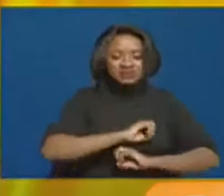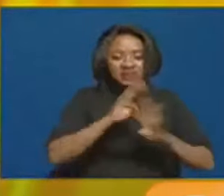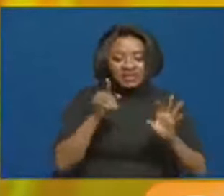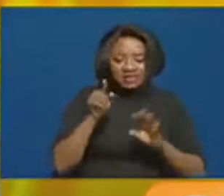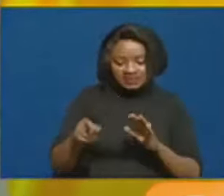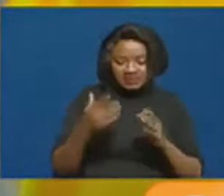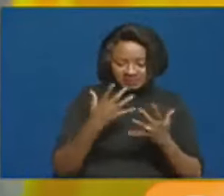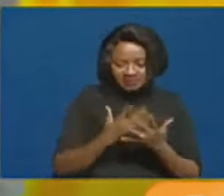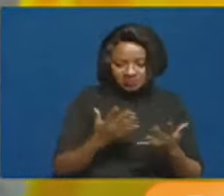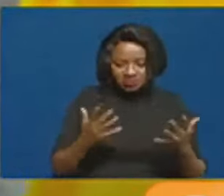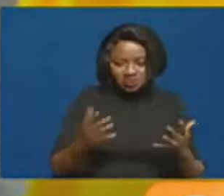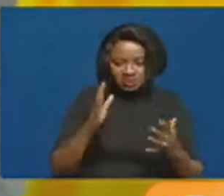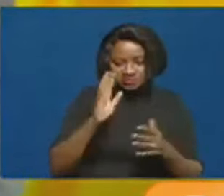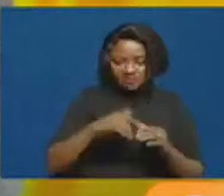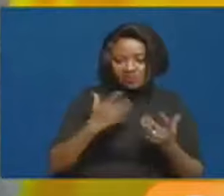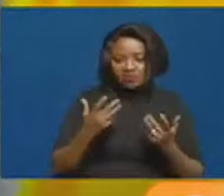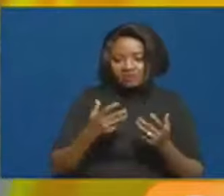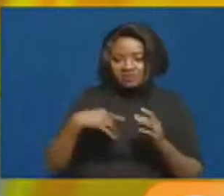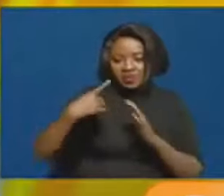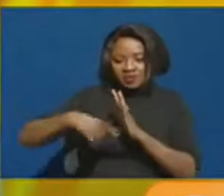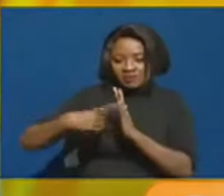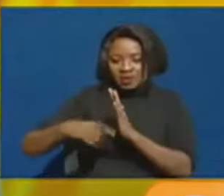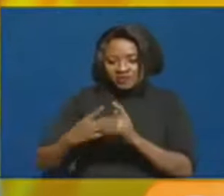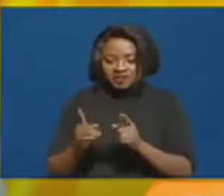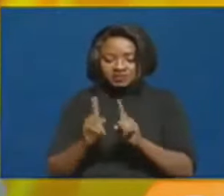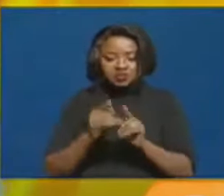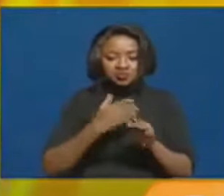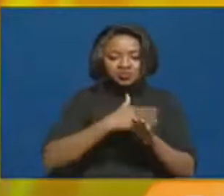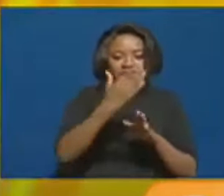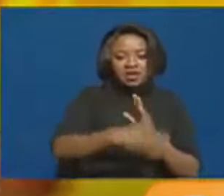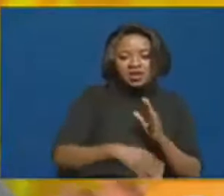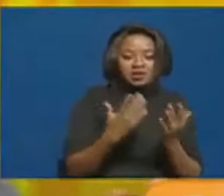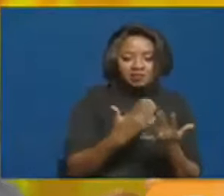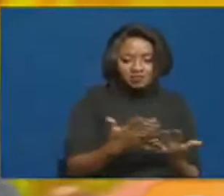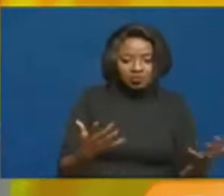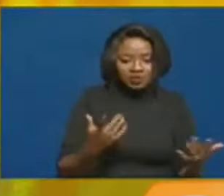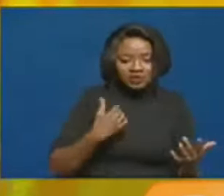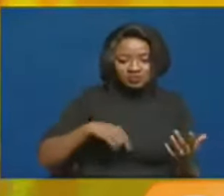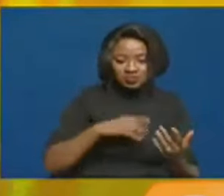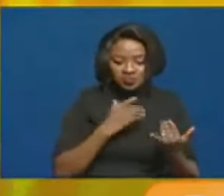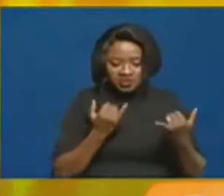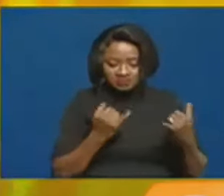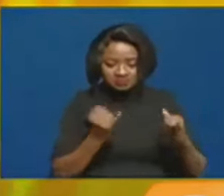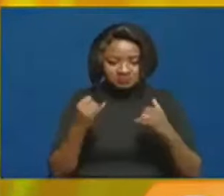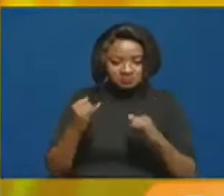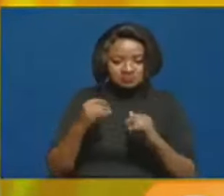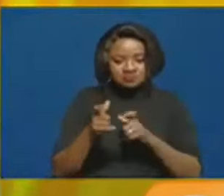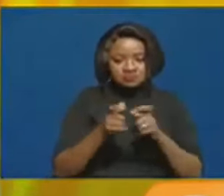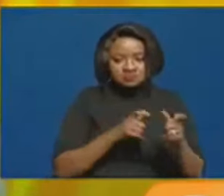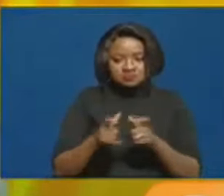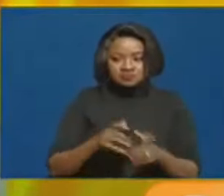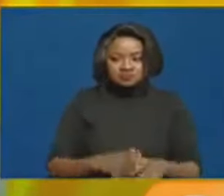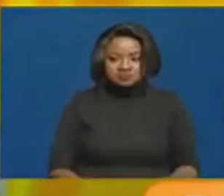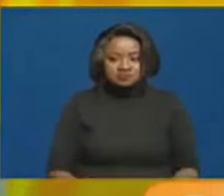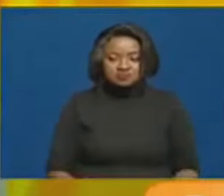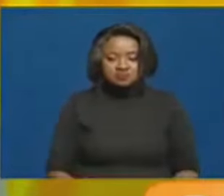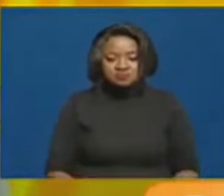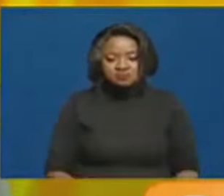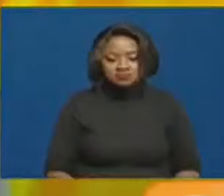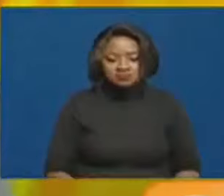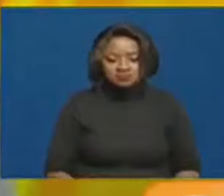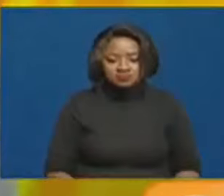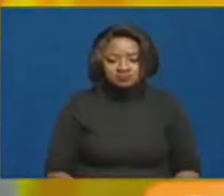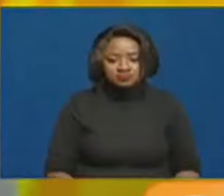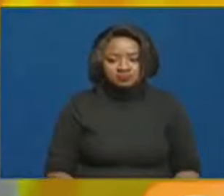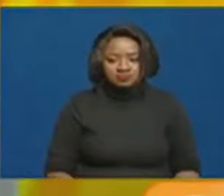product from the manufacturer to the end product. Yeah. So we are trying to, we call it polluter-pay principle in environment. Okay. So that the one